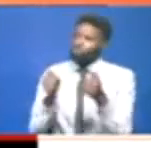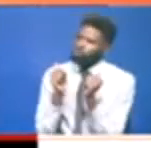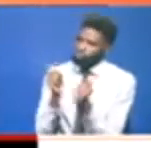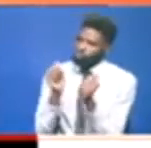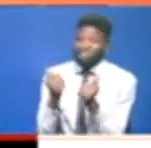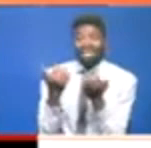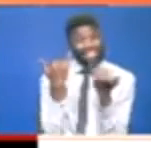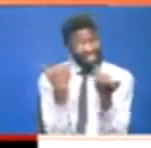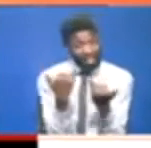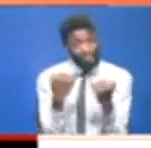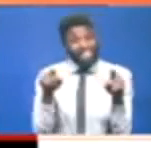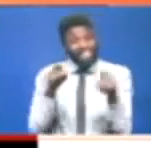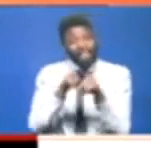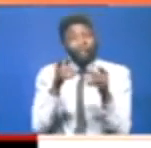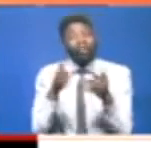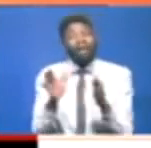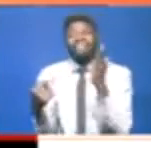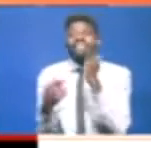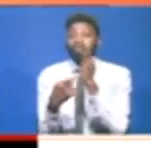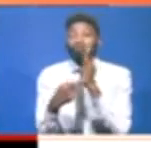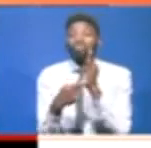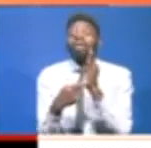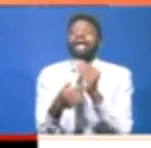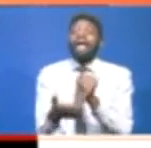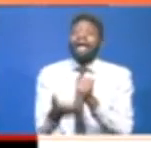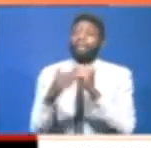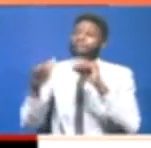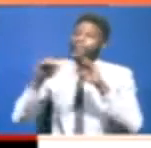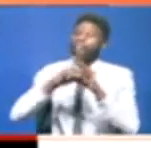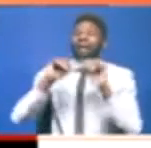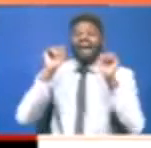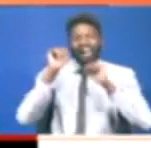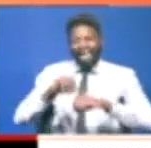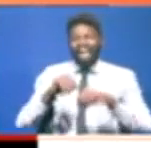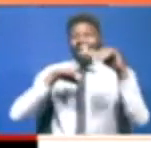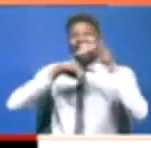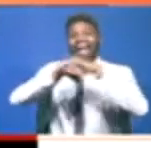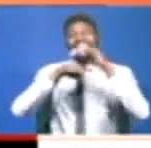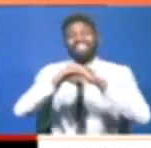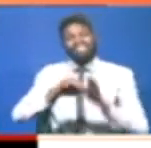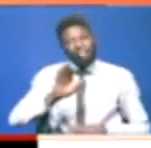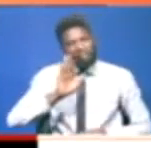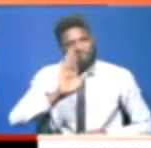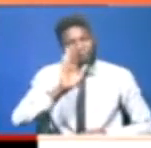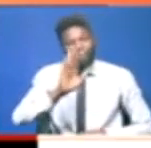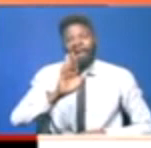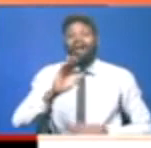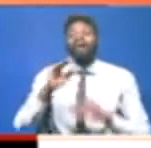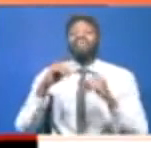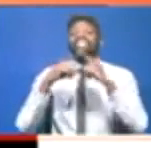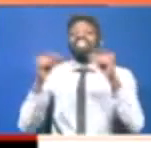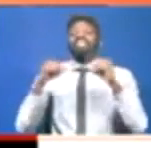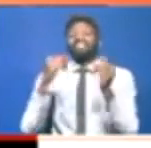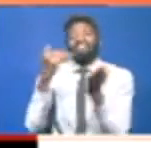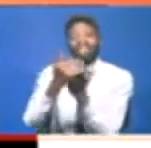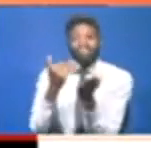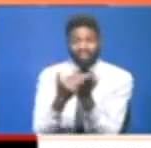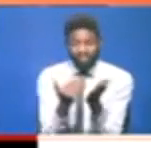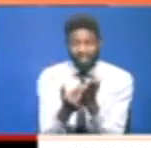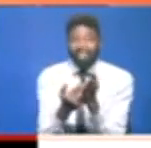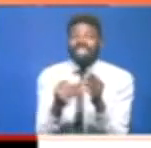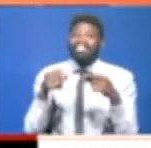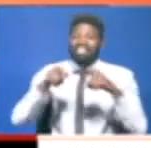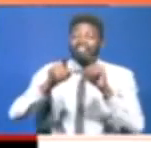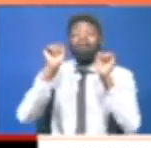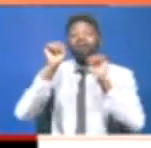it has enabled members now to be able to access even their statements. Today, under NSSF, you can be able to access your statement to just see how